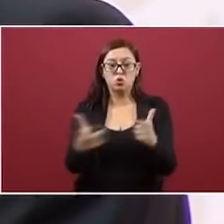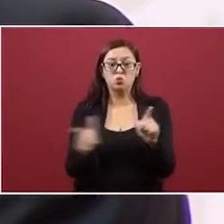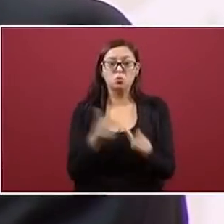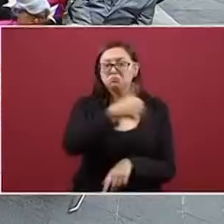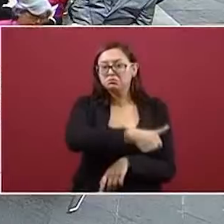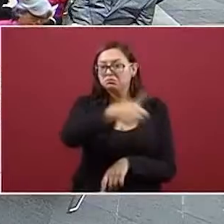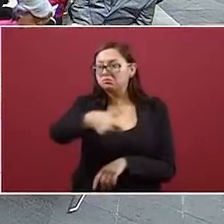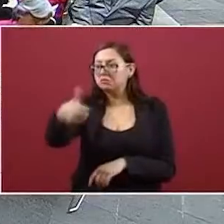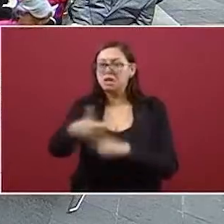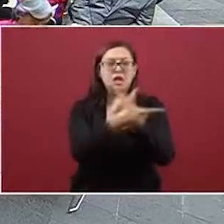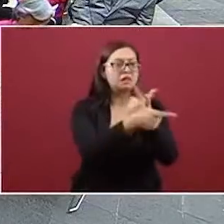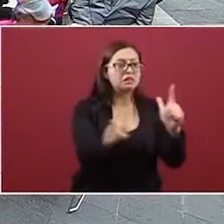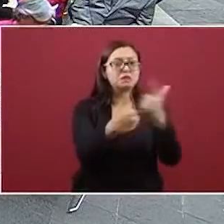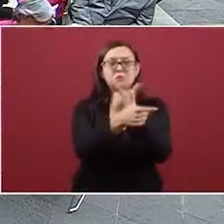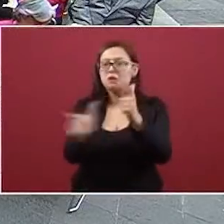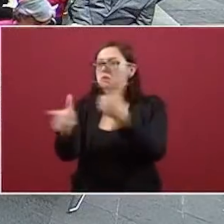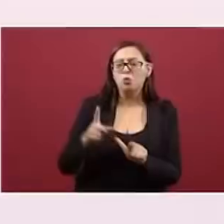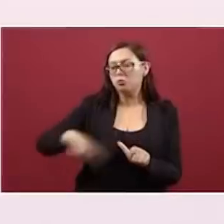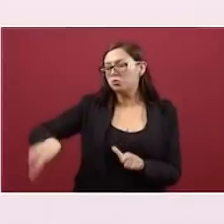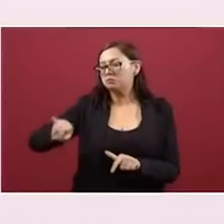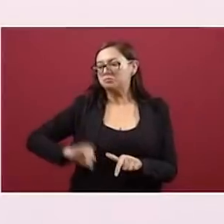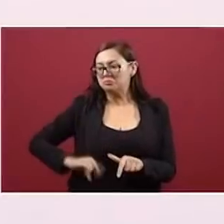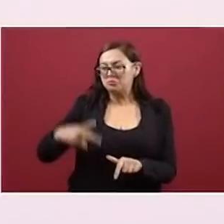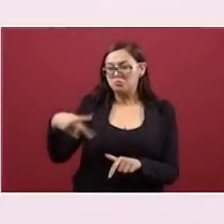most popular since polling began in the 1980s.